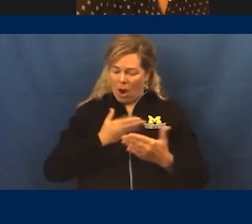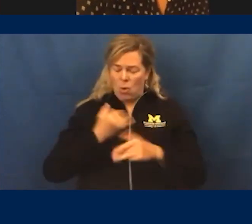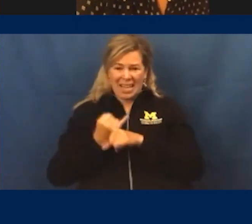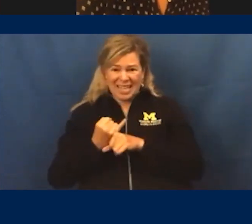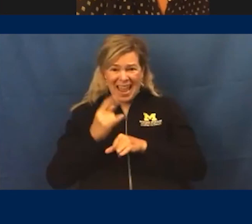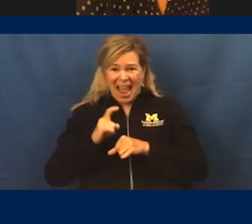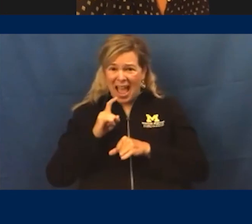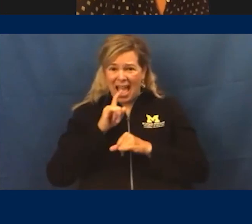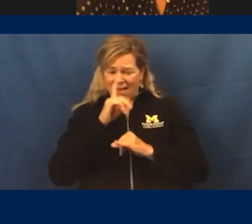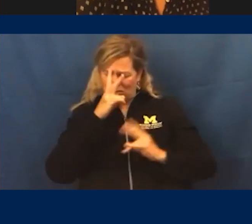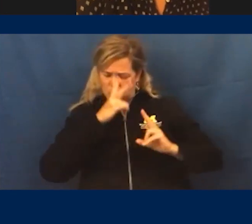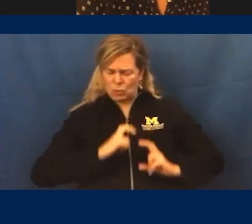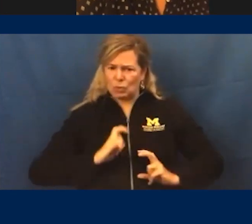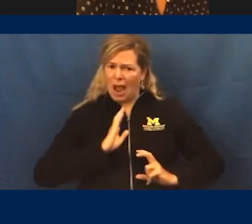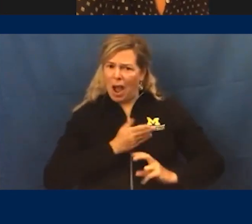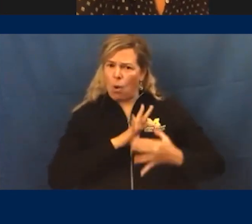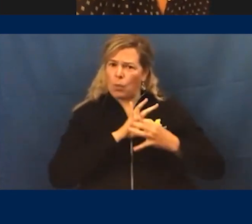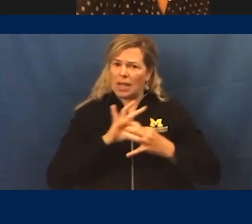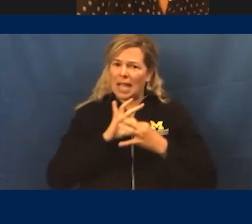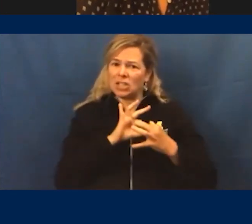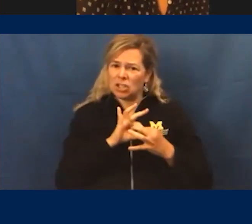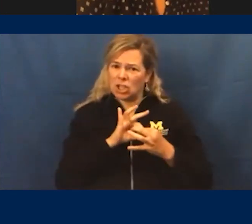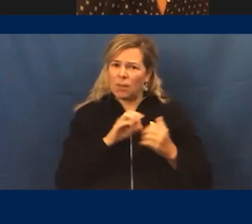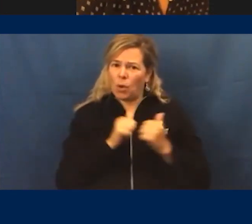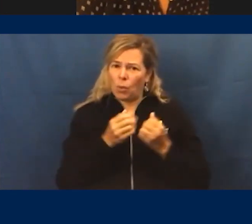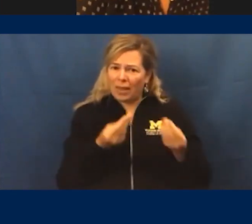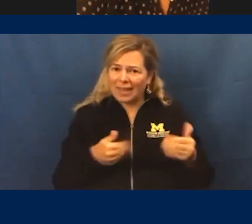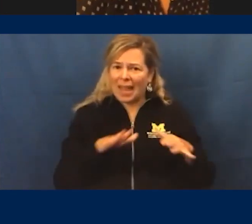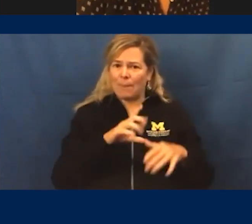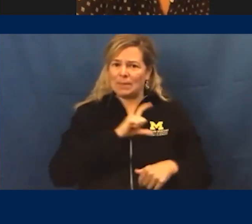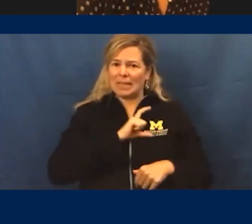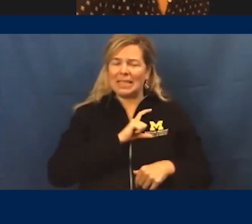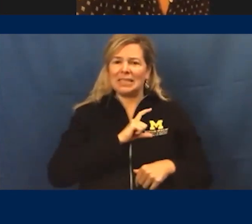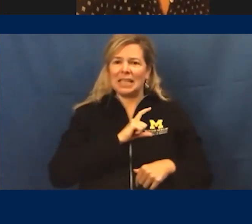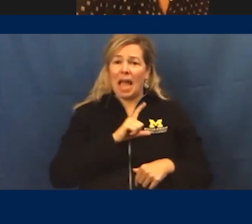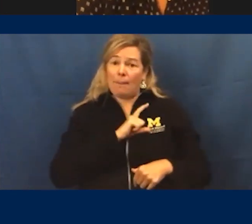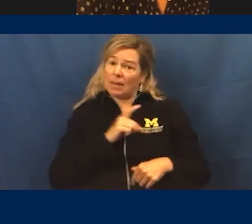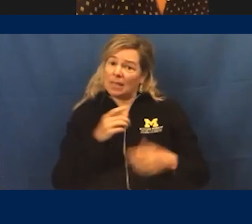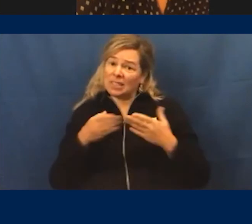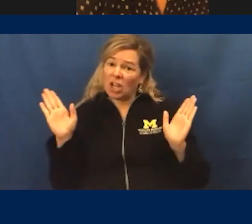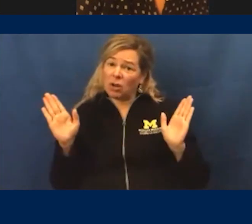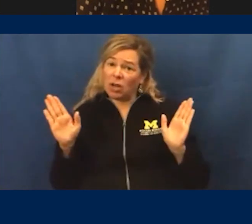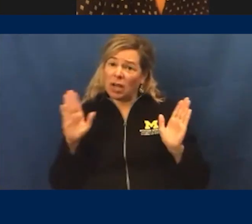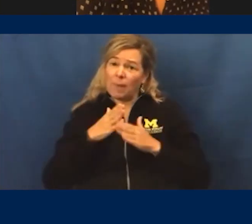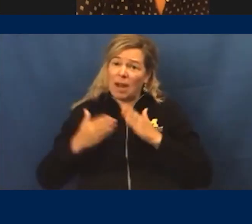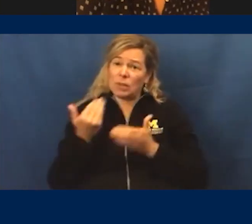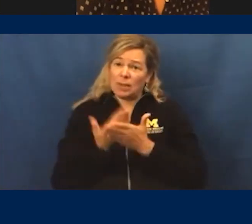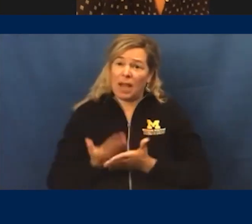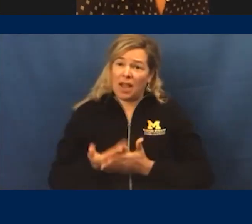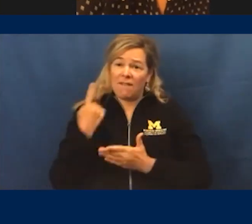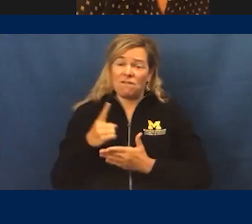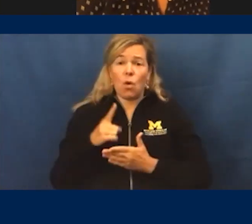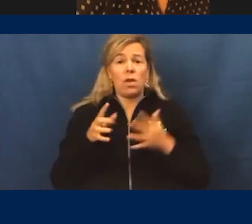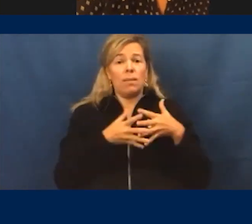own relationship and investment in campus police and police in general. And I'll end with some evidence from the American Association for Public